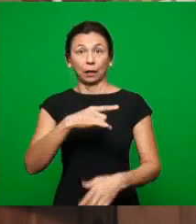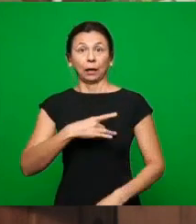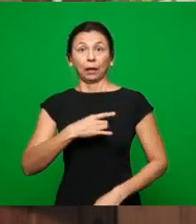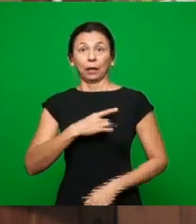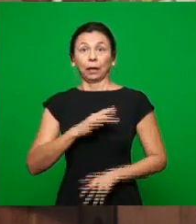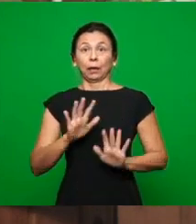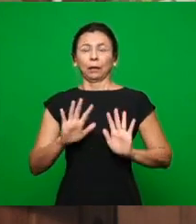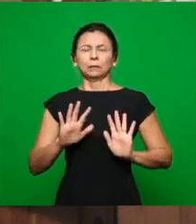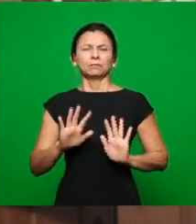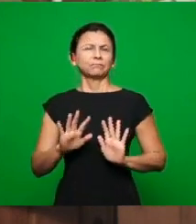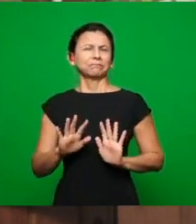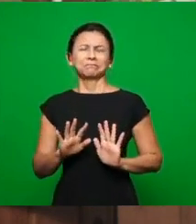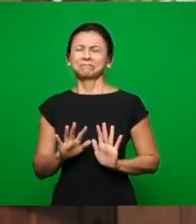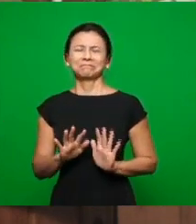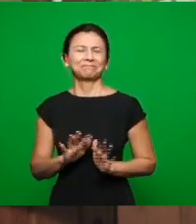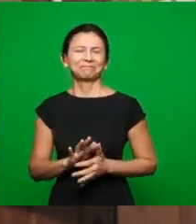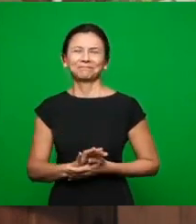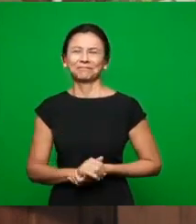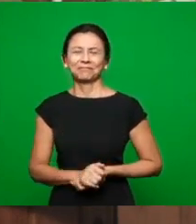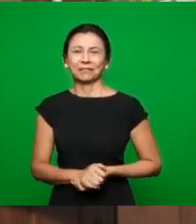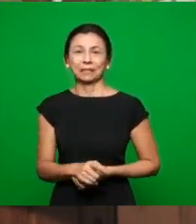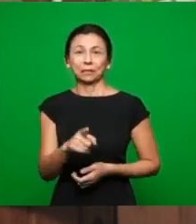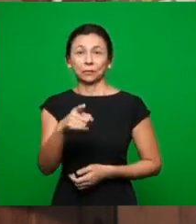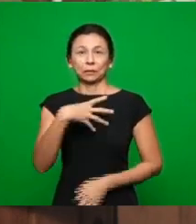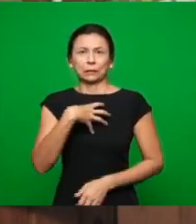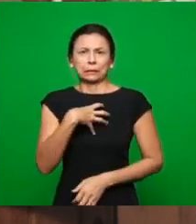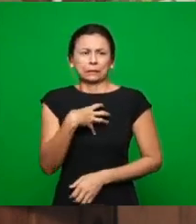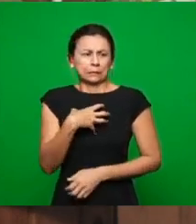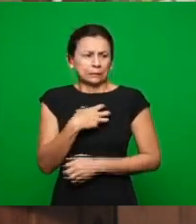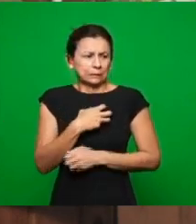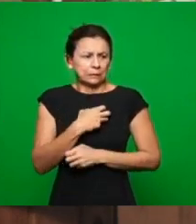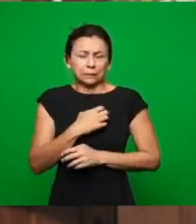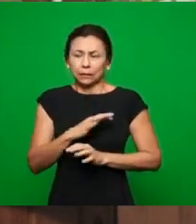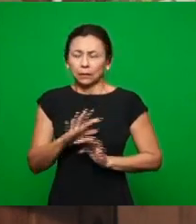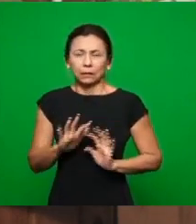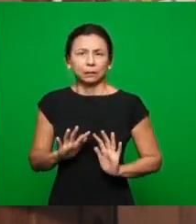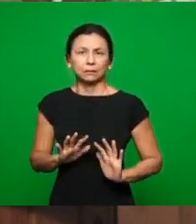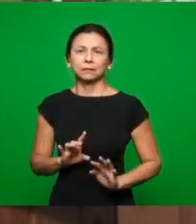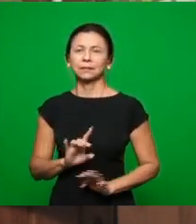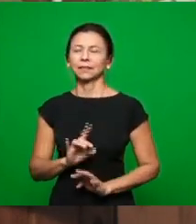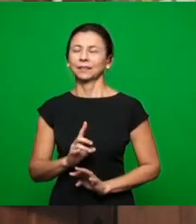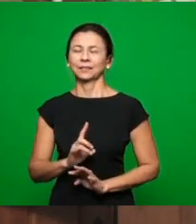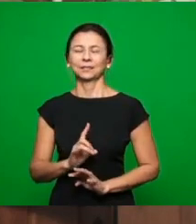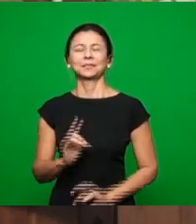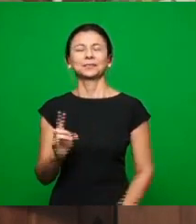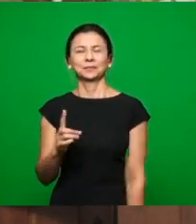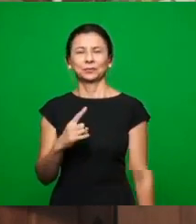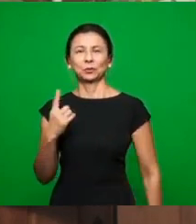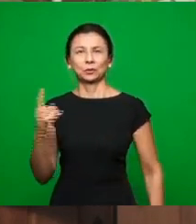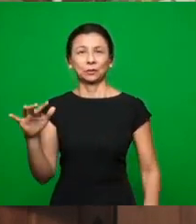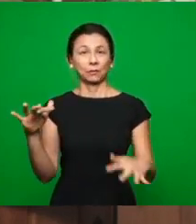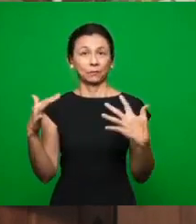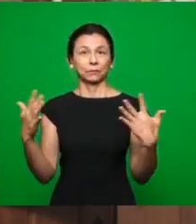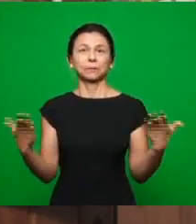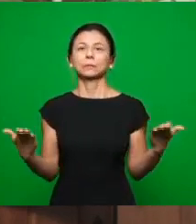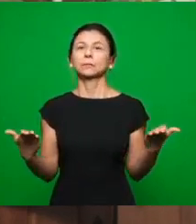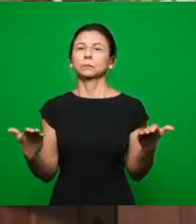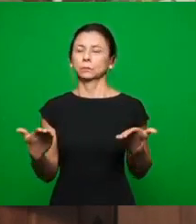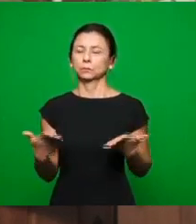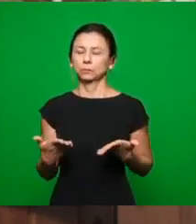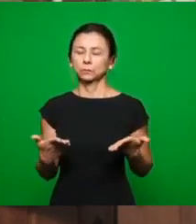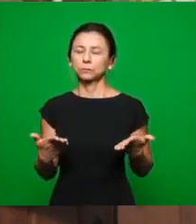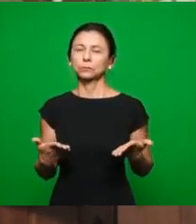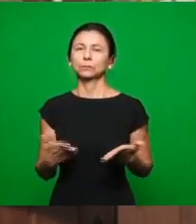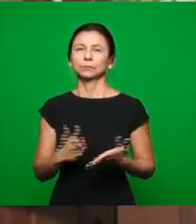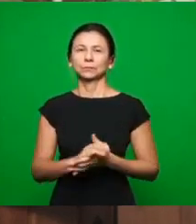not to cause people to have fear about it, or to make people to feel uncomfortable about it. Not at all. All